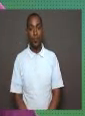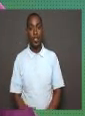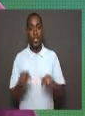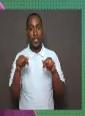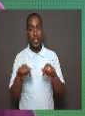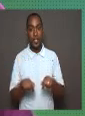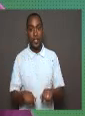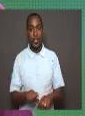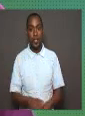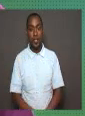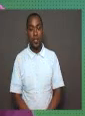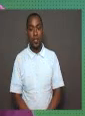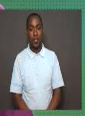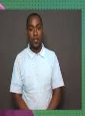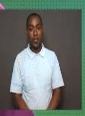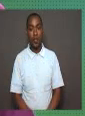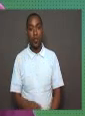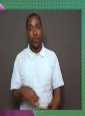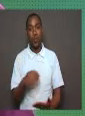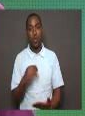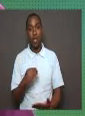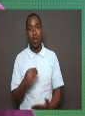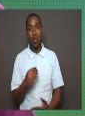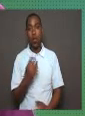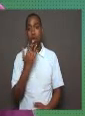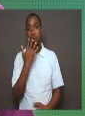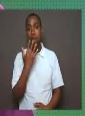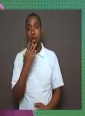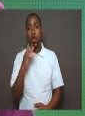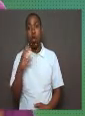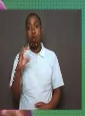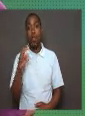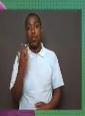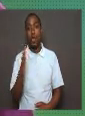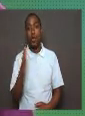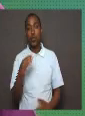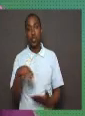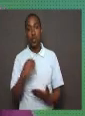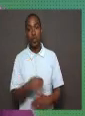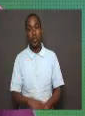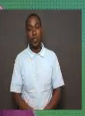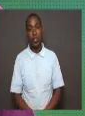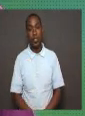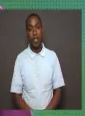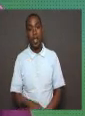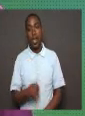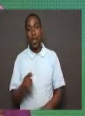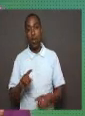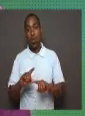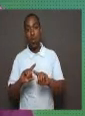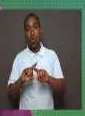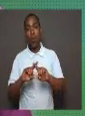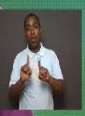Today, we study the components of blood. We will identify